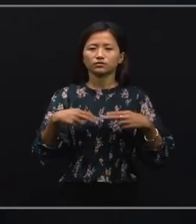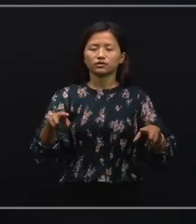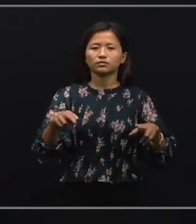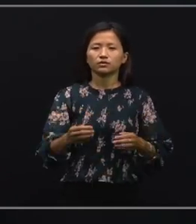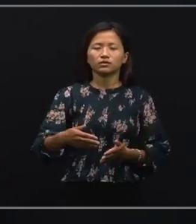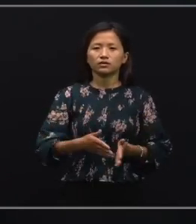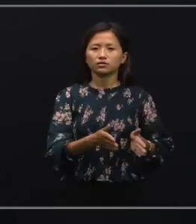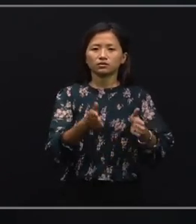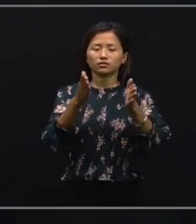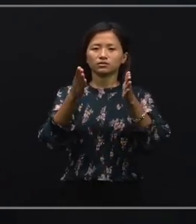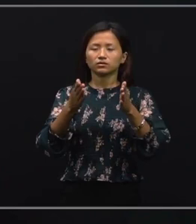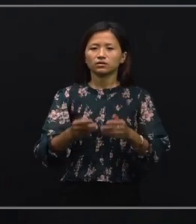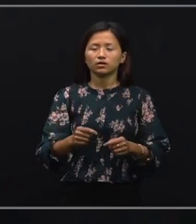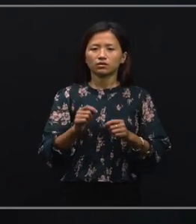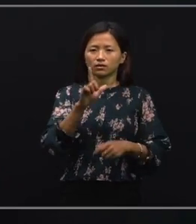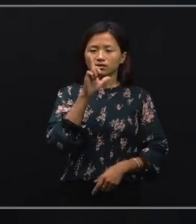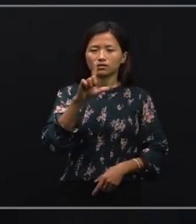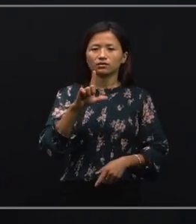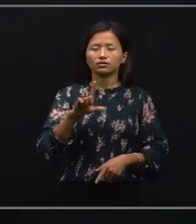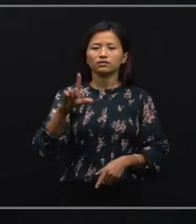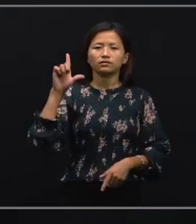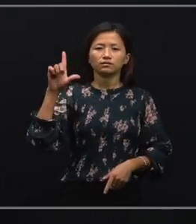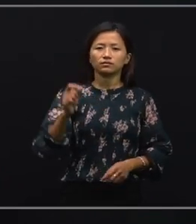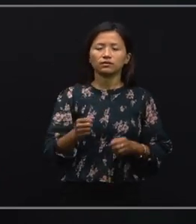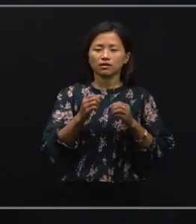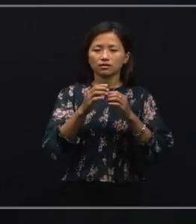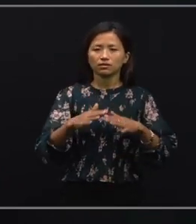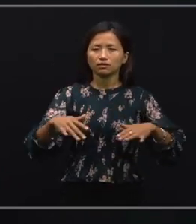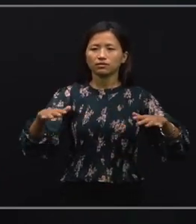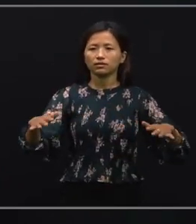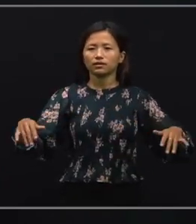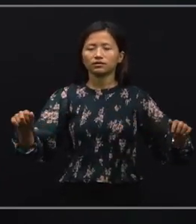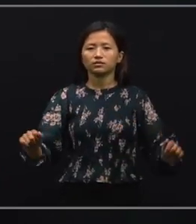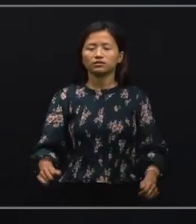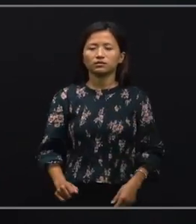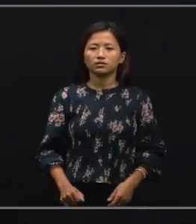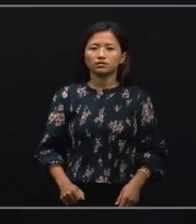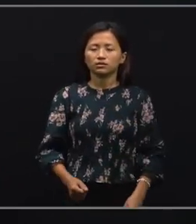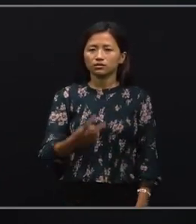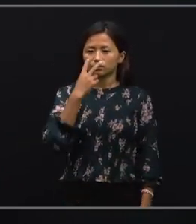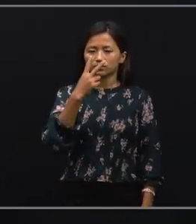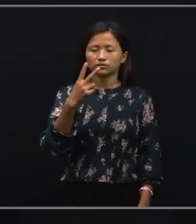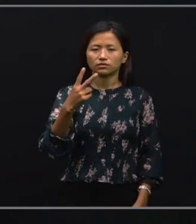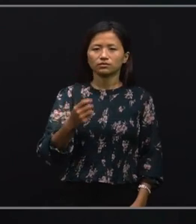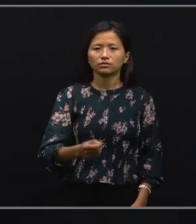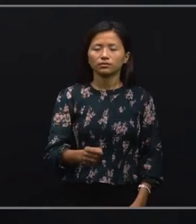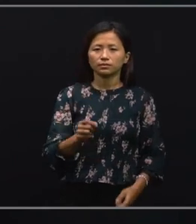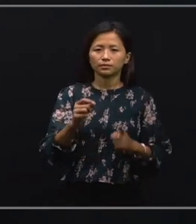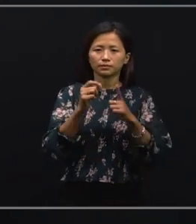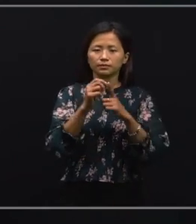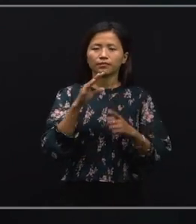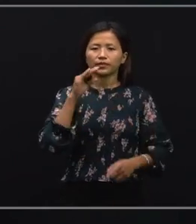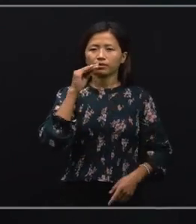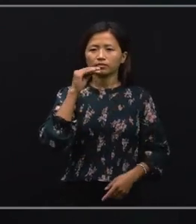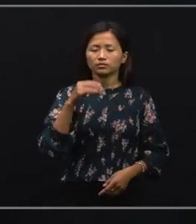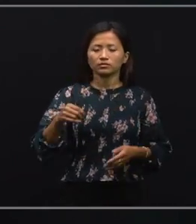them across the Loughgyle Lake. I want you to remember the name, the Loughgyle Lake. You may have some pronunciations in